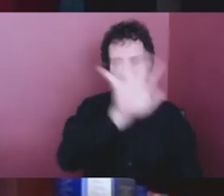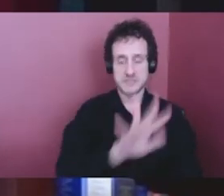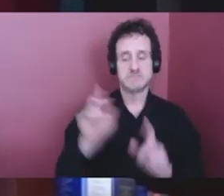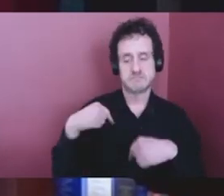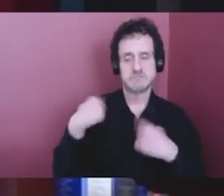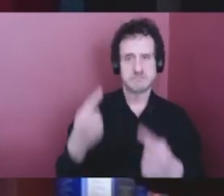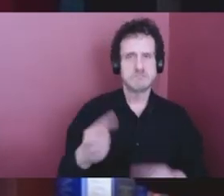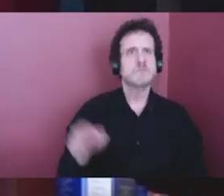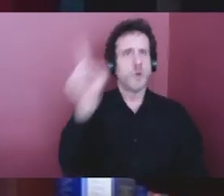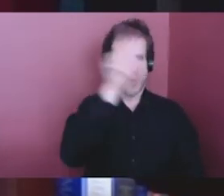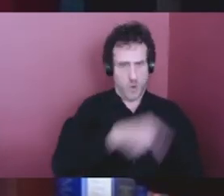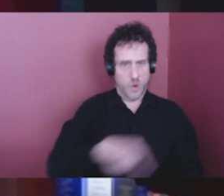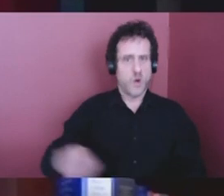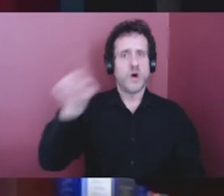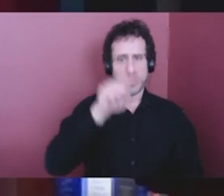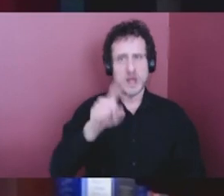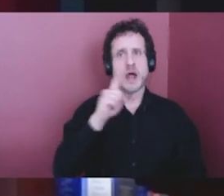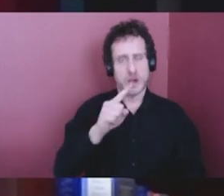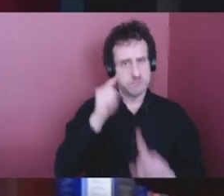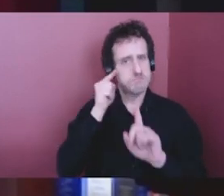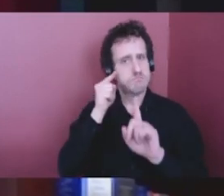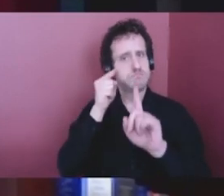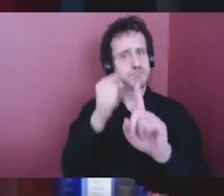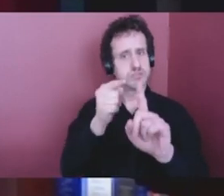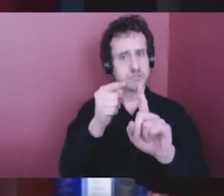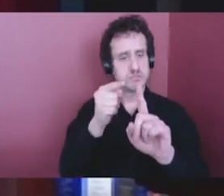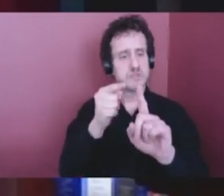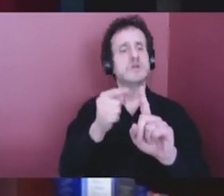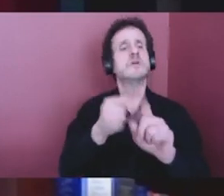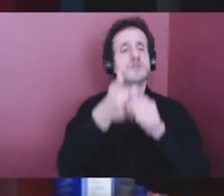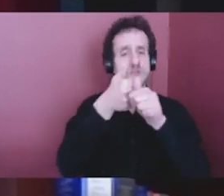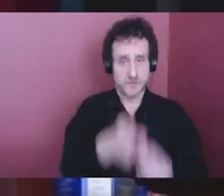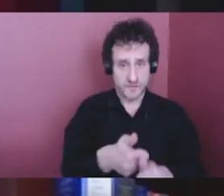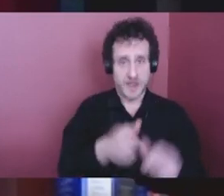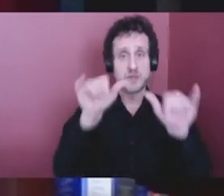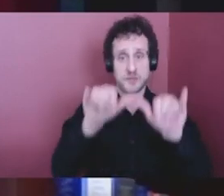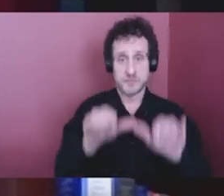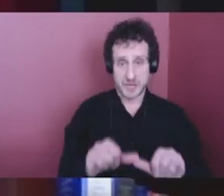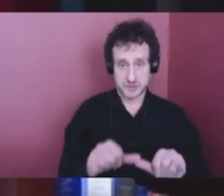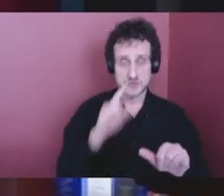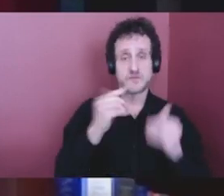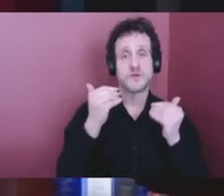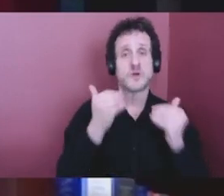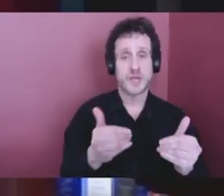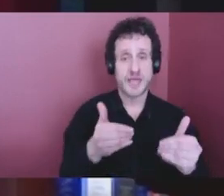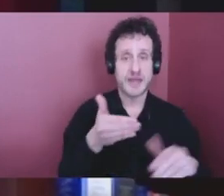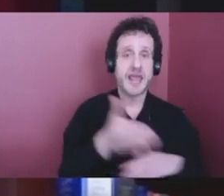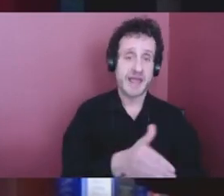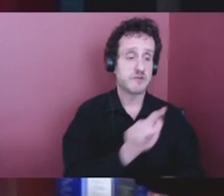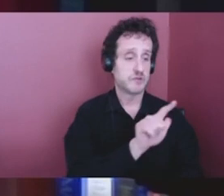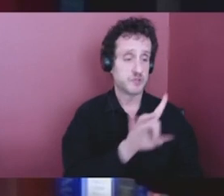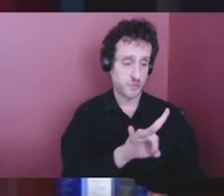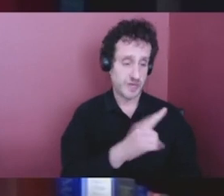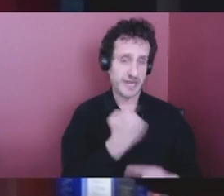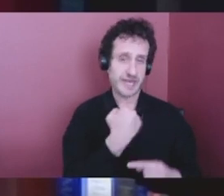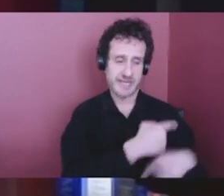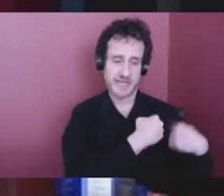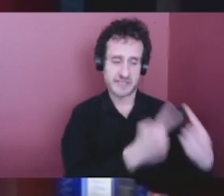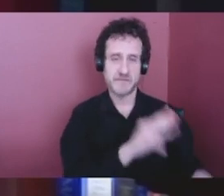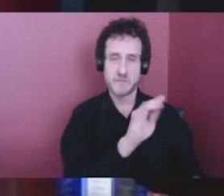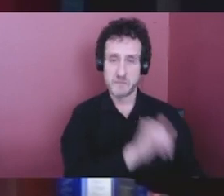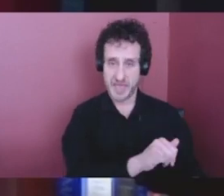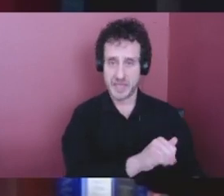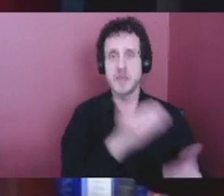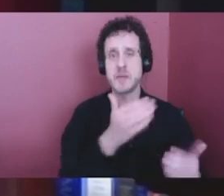of our regions are on pace to hit all of the metrics for moving forward after the 28-day period, with possibly